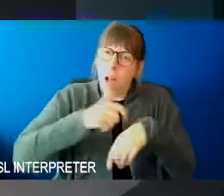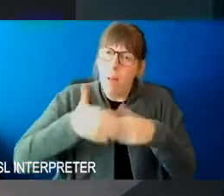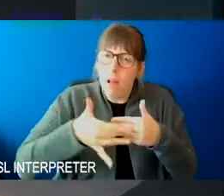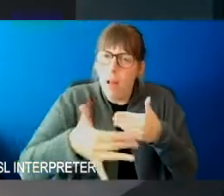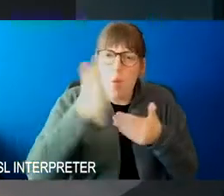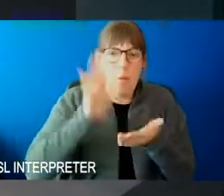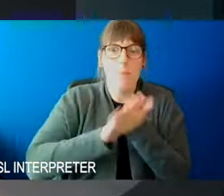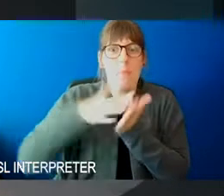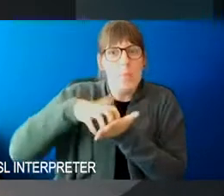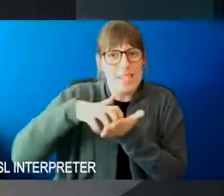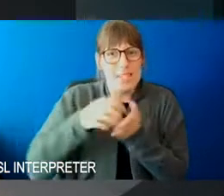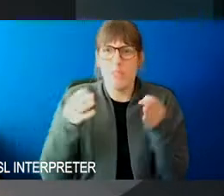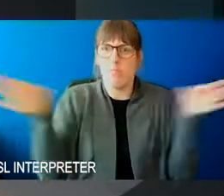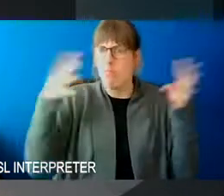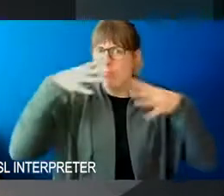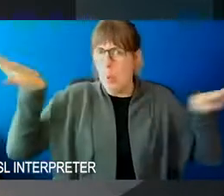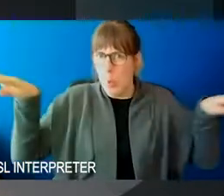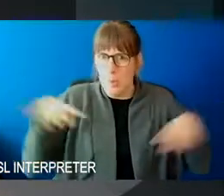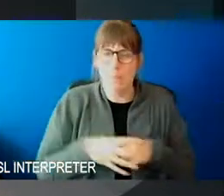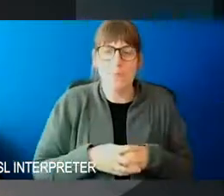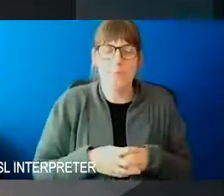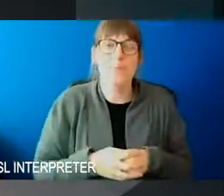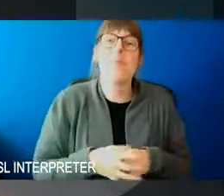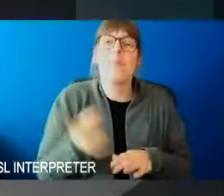overused becomes a weakness.